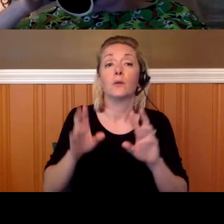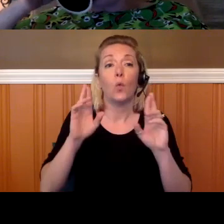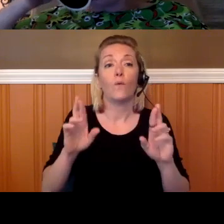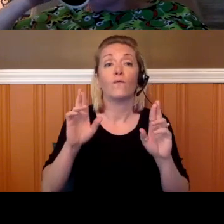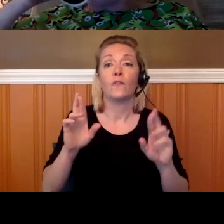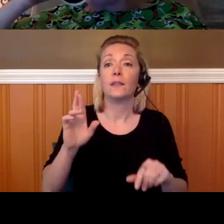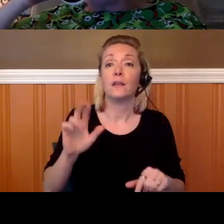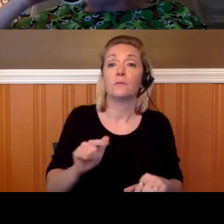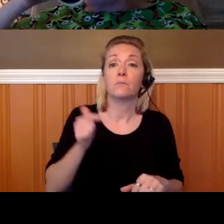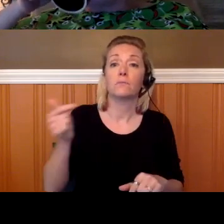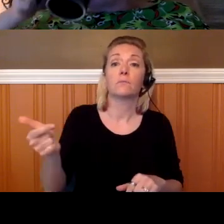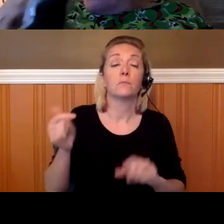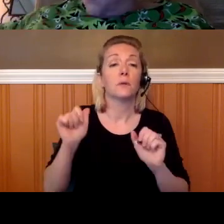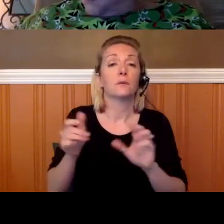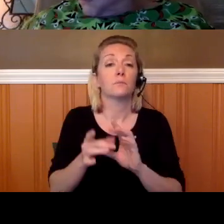unmute herself and.